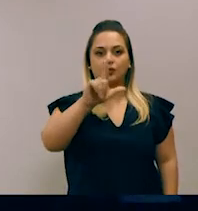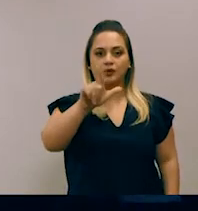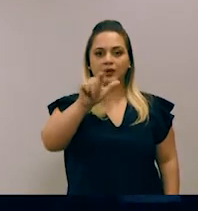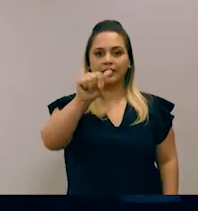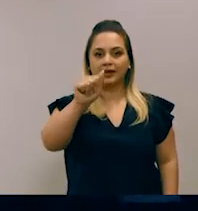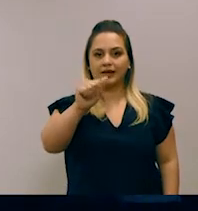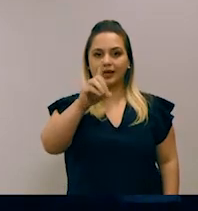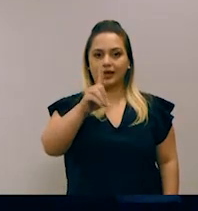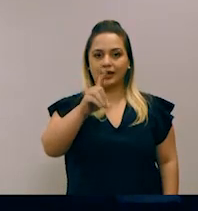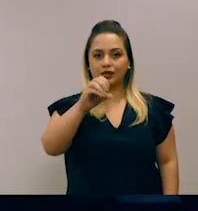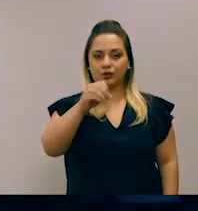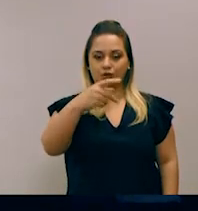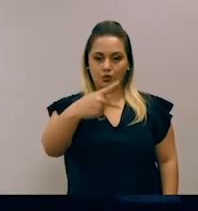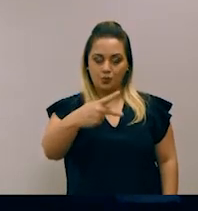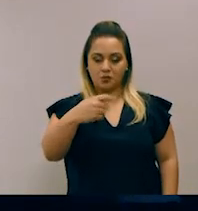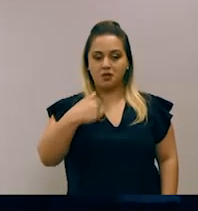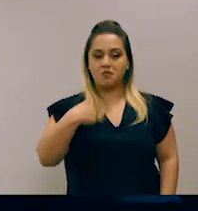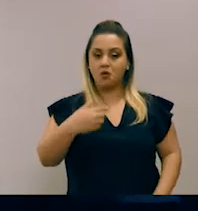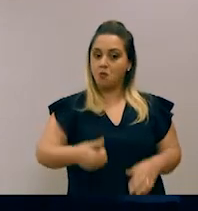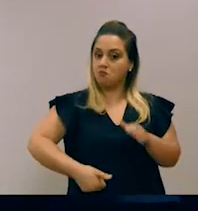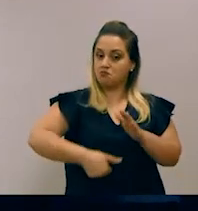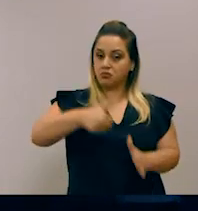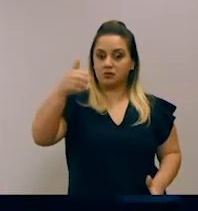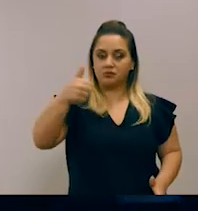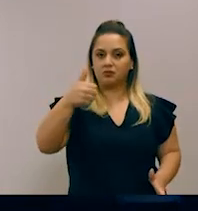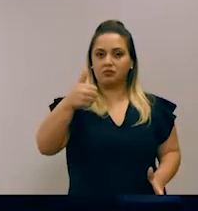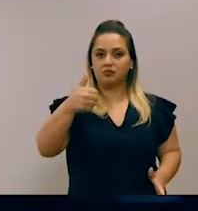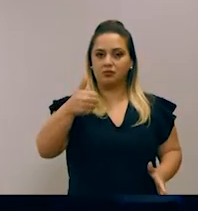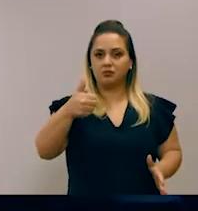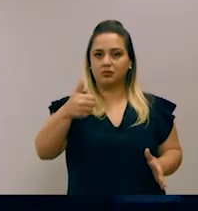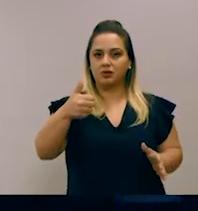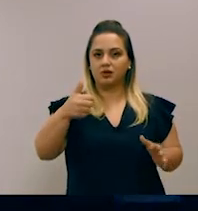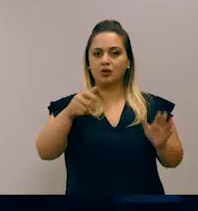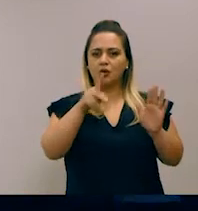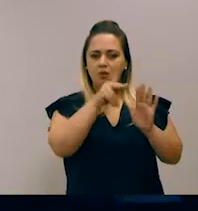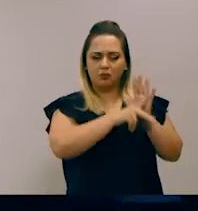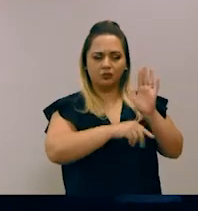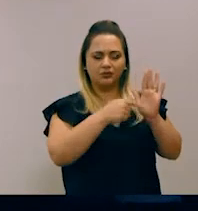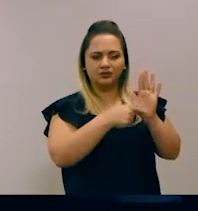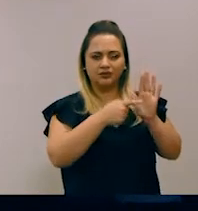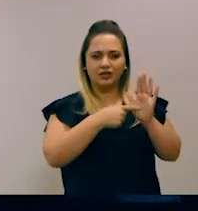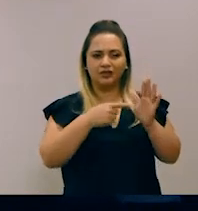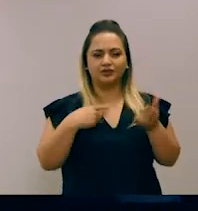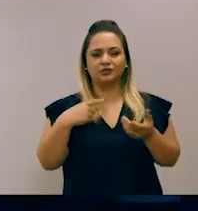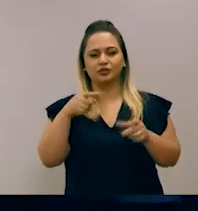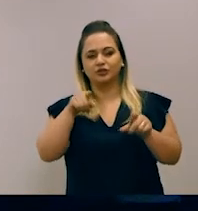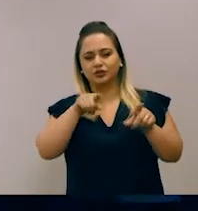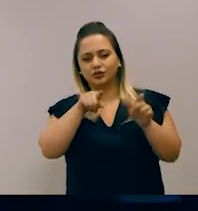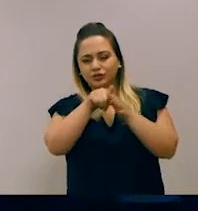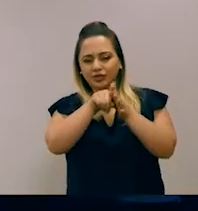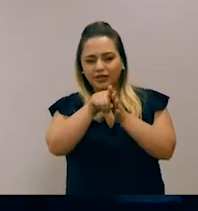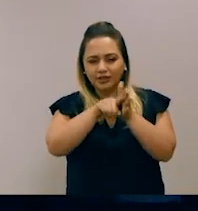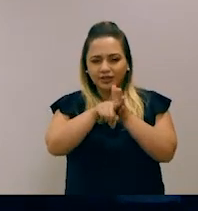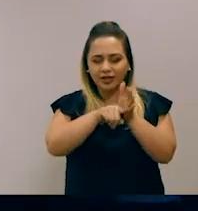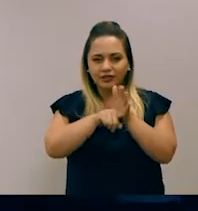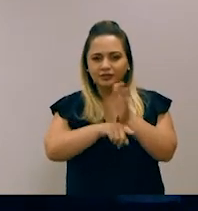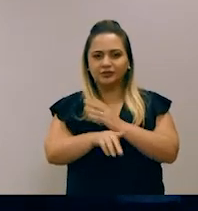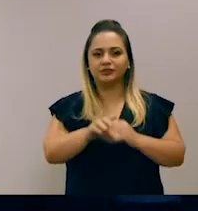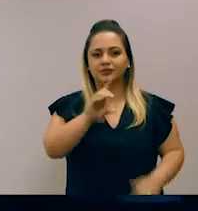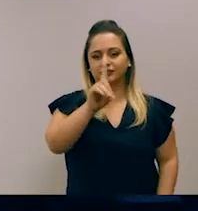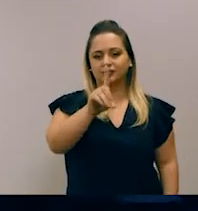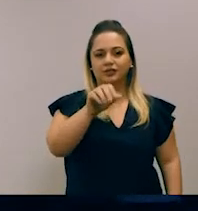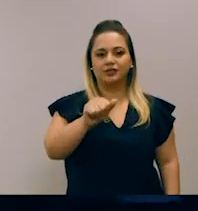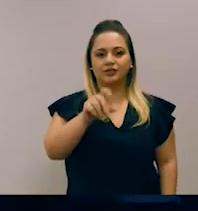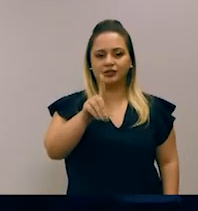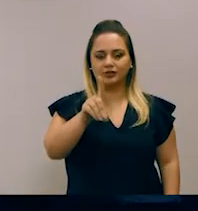my first CLADOP is my first project in data analysis. So please, but don't feel